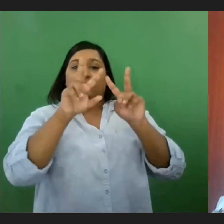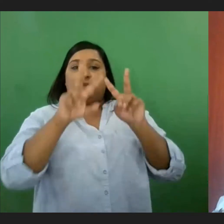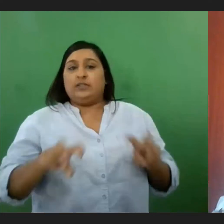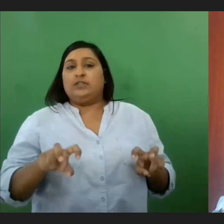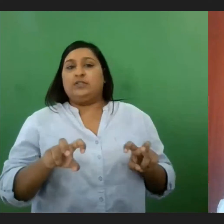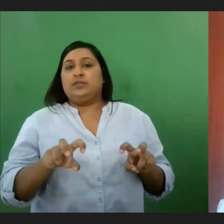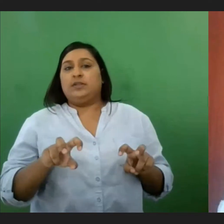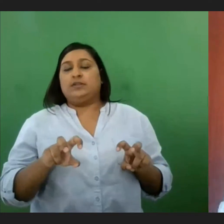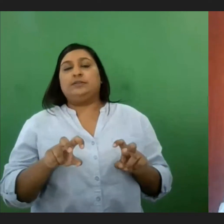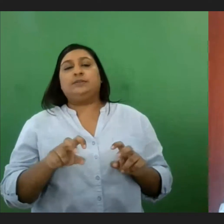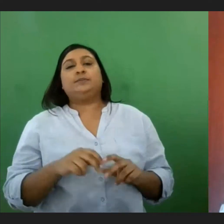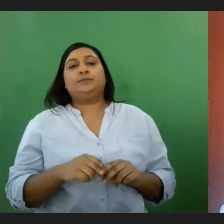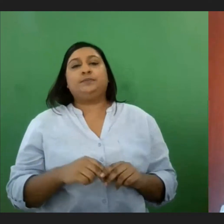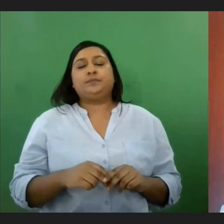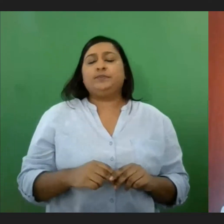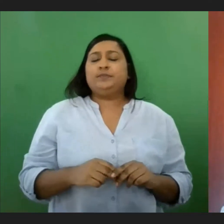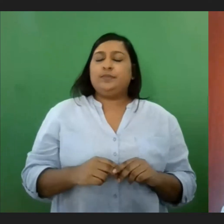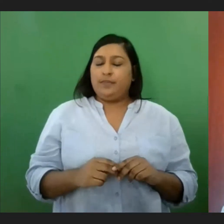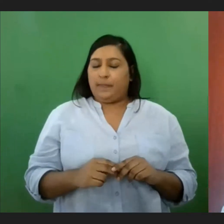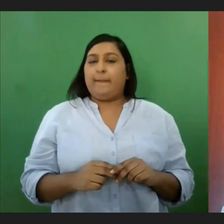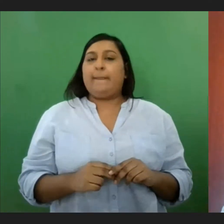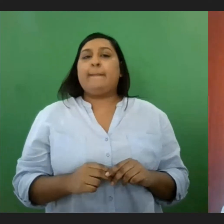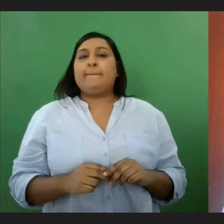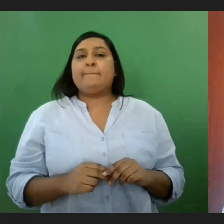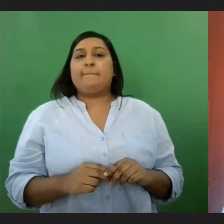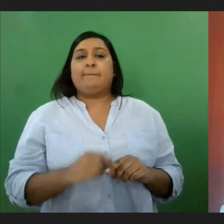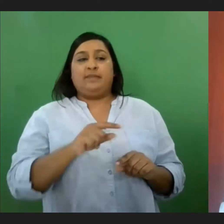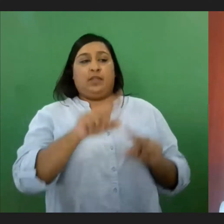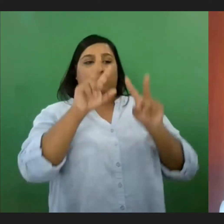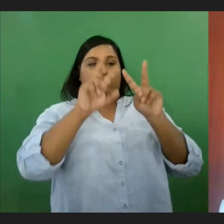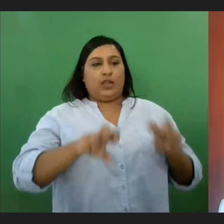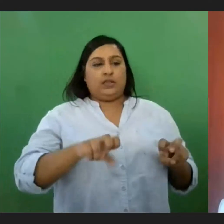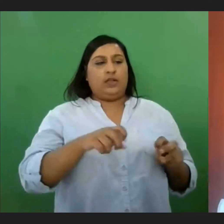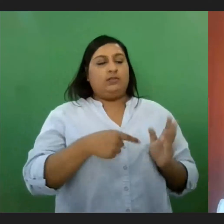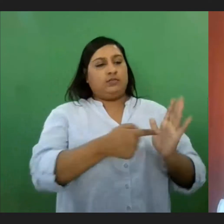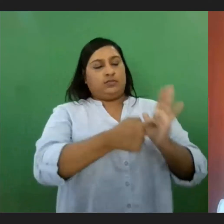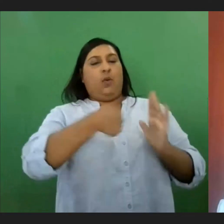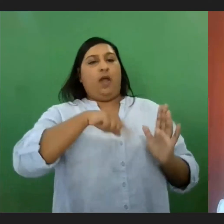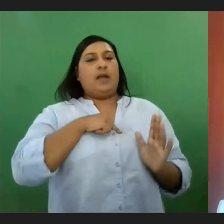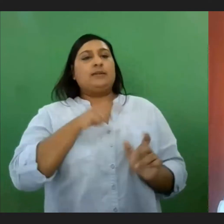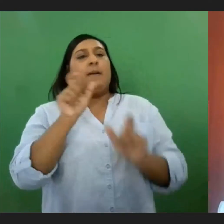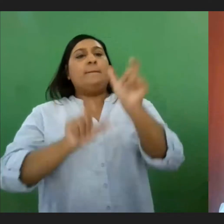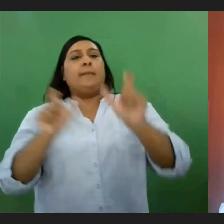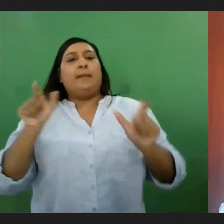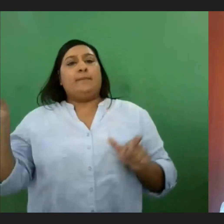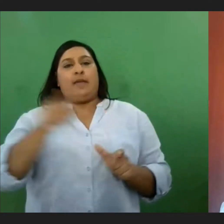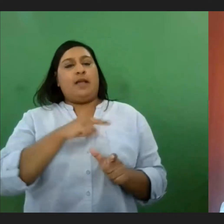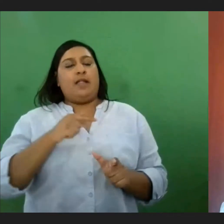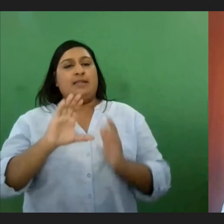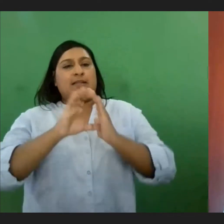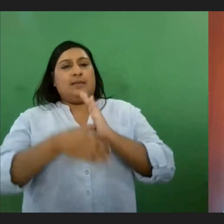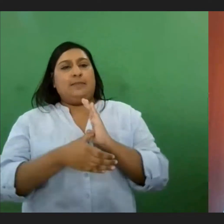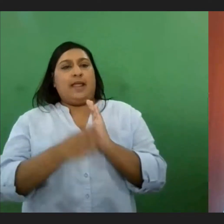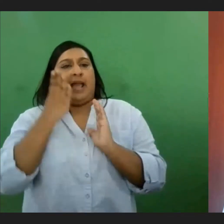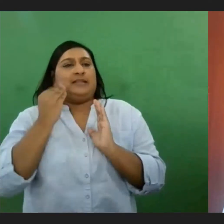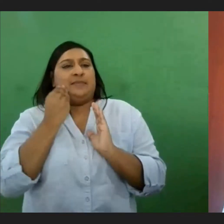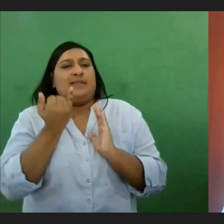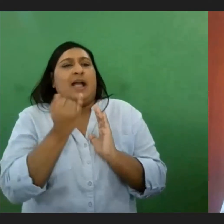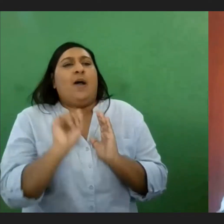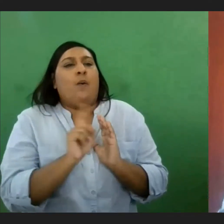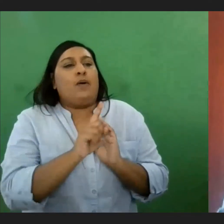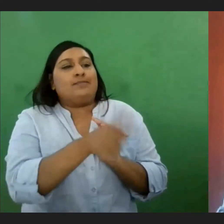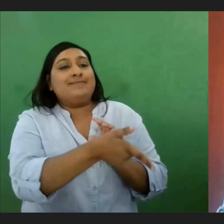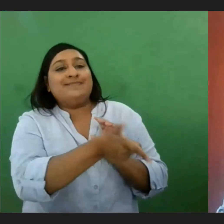report also captured and experiences of persons with disabilities themselves and made recommendations for disability